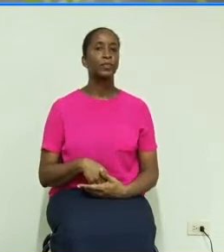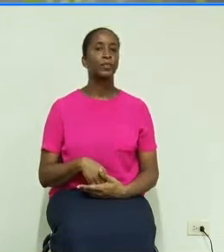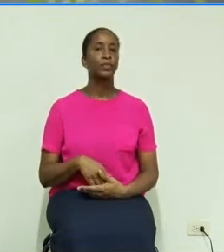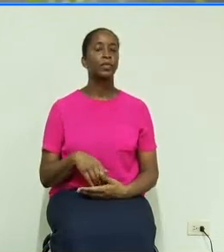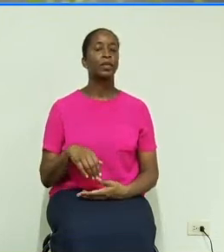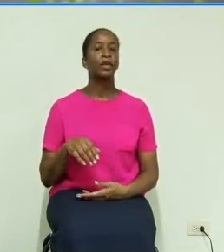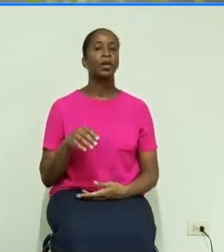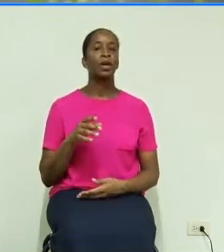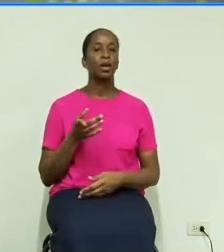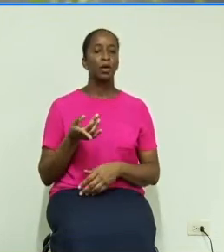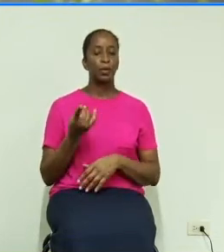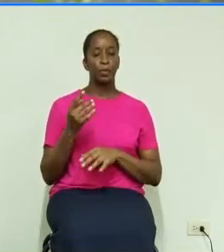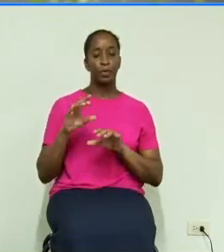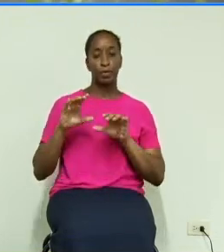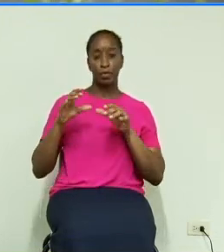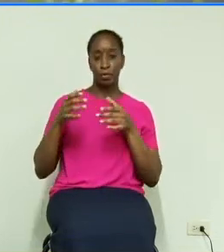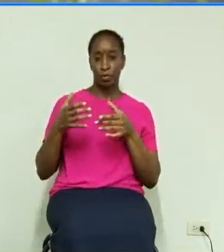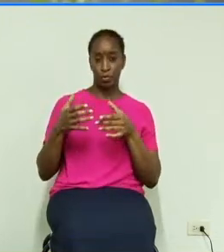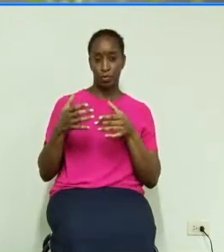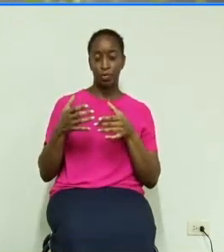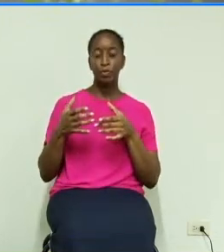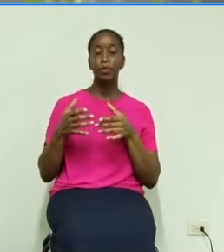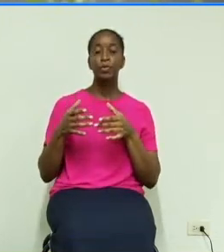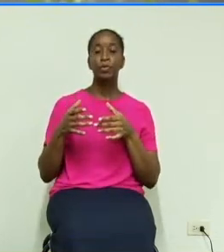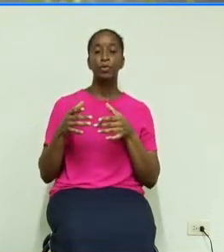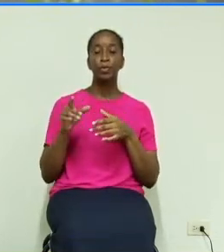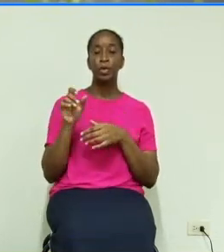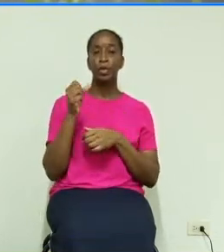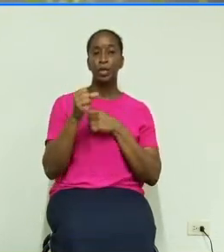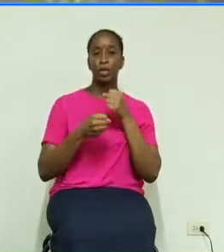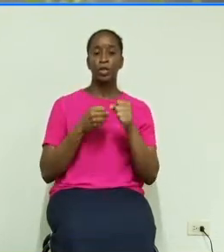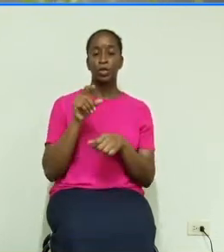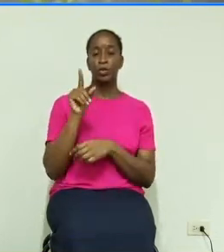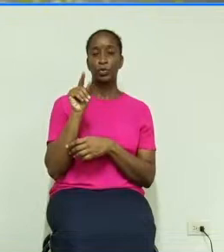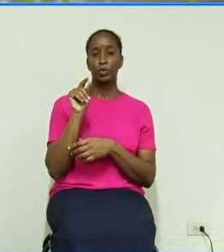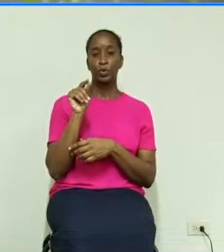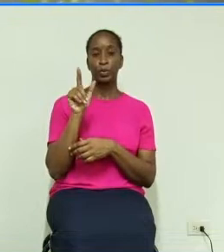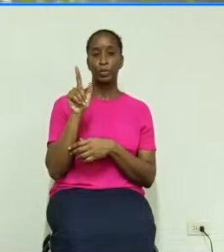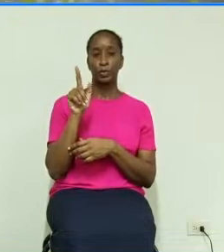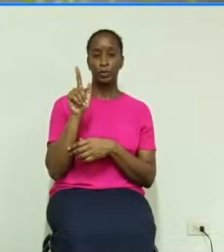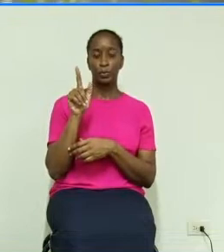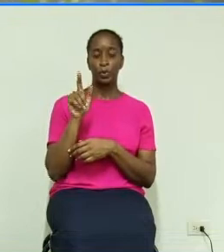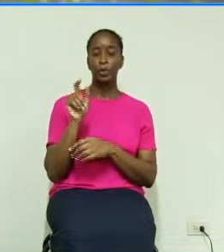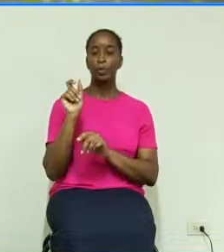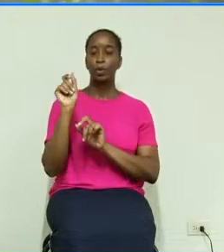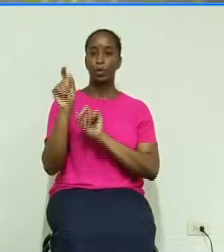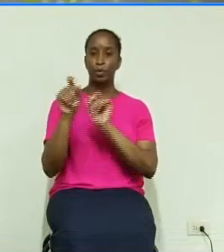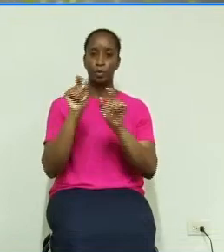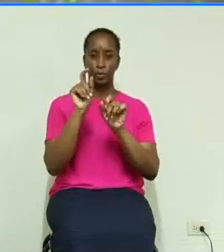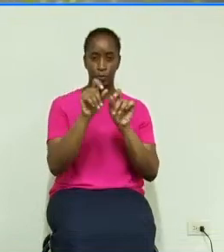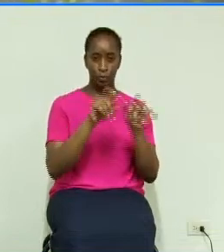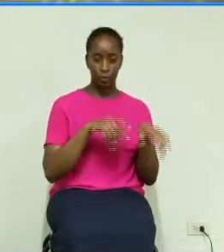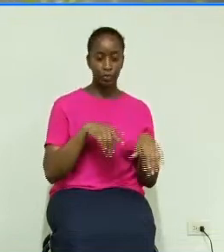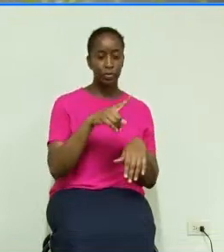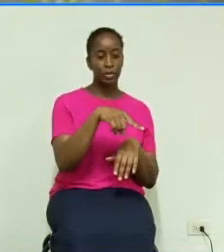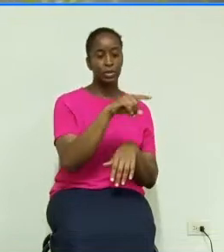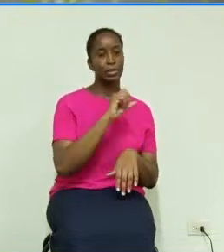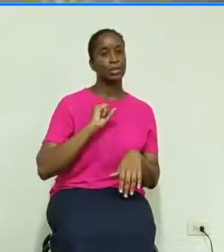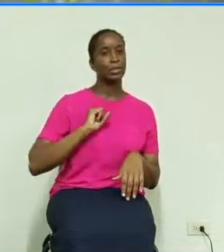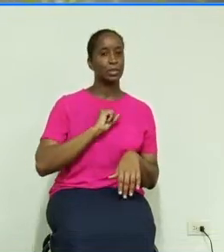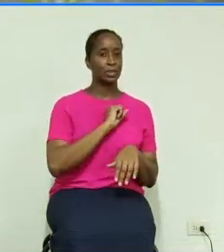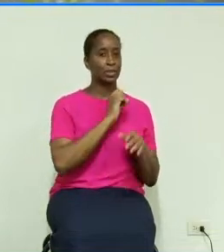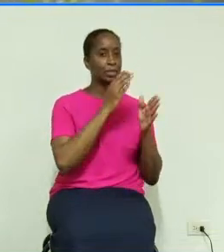2021 survey that Barbados' senators are the lowest paid in the entire Commonwealth, with $1,500